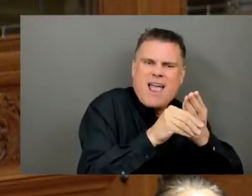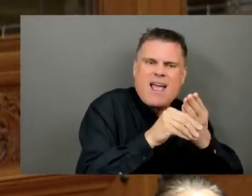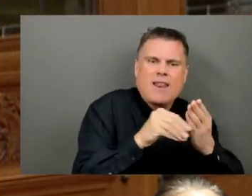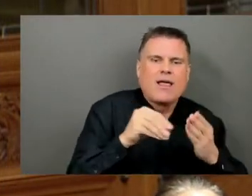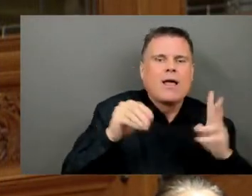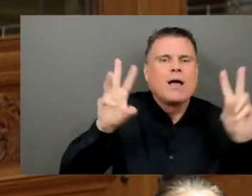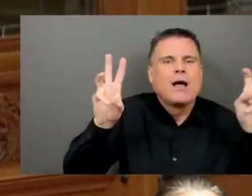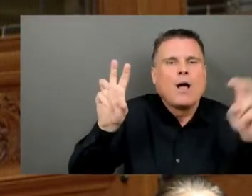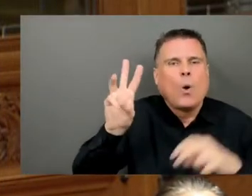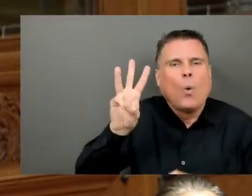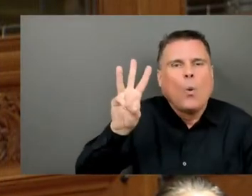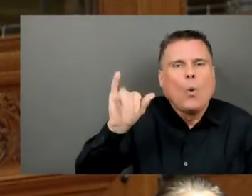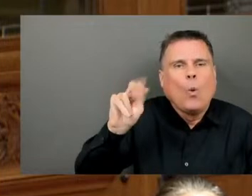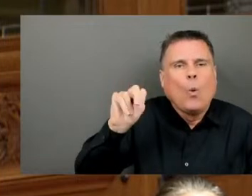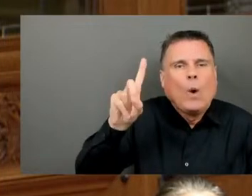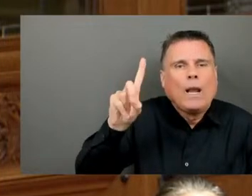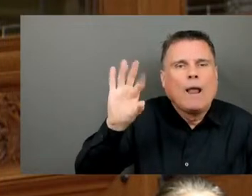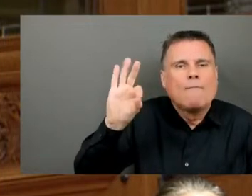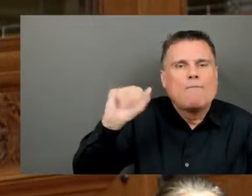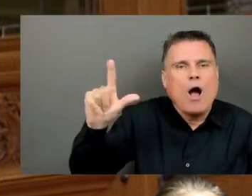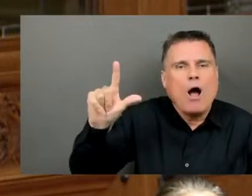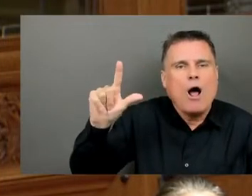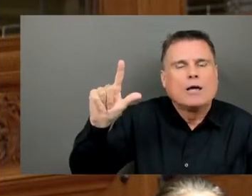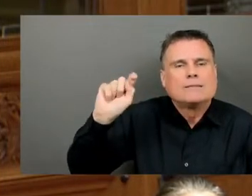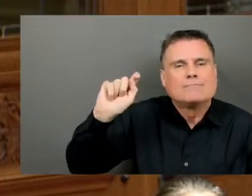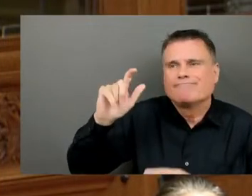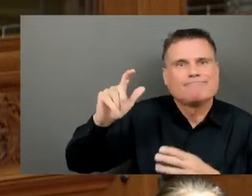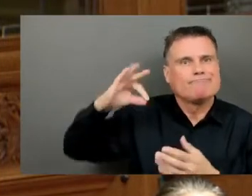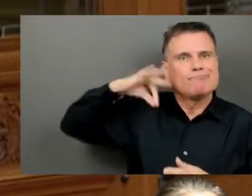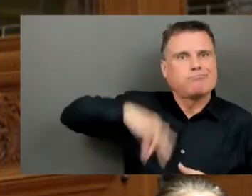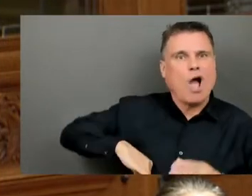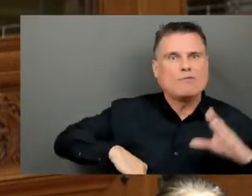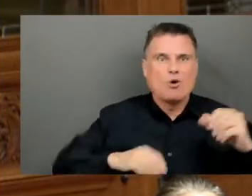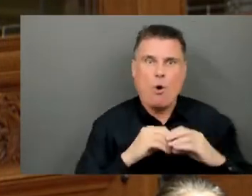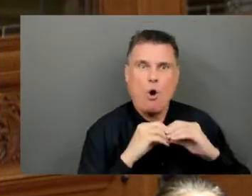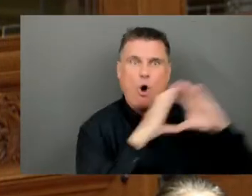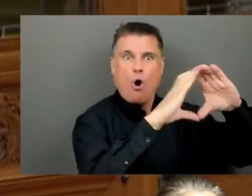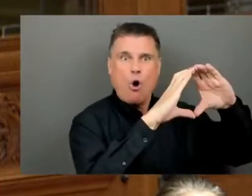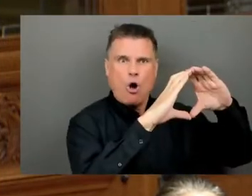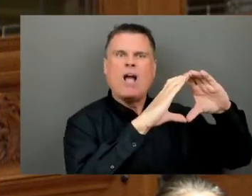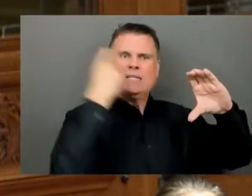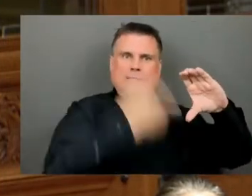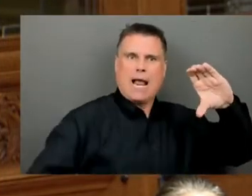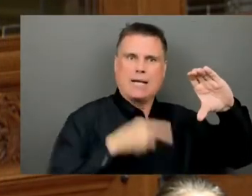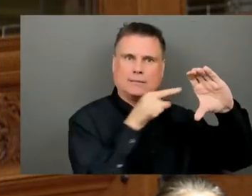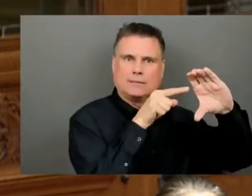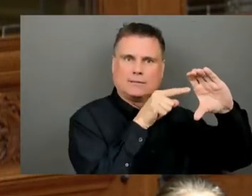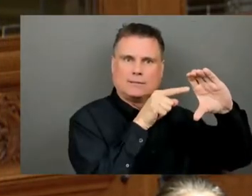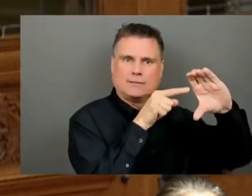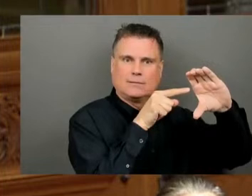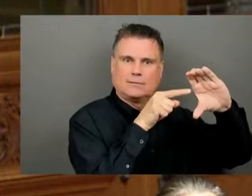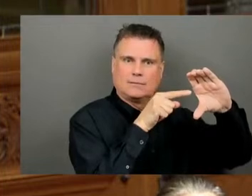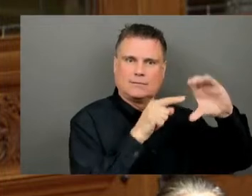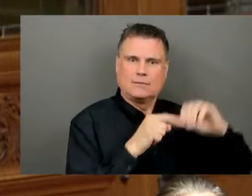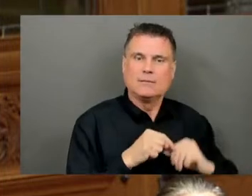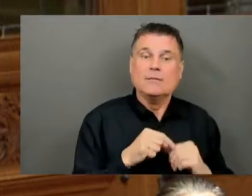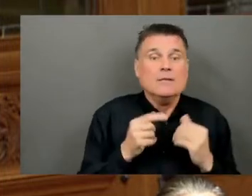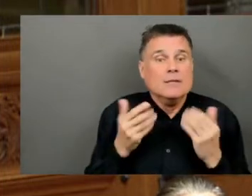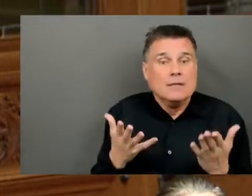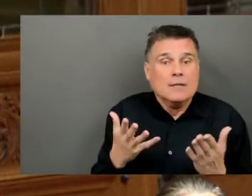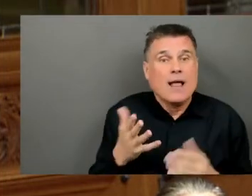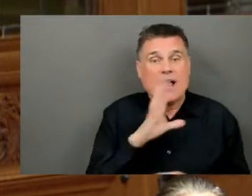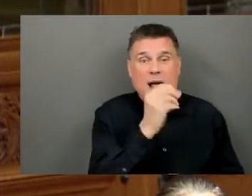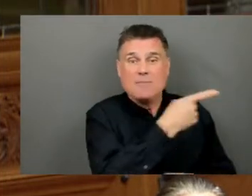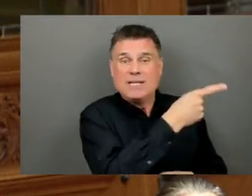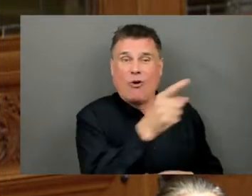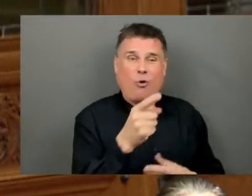disasters and costing British Columbians enormous amounts of money will pay their fair share? So my question again through you is to the